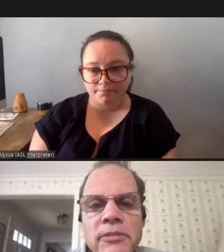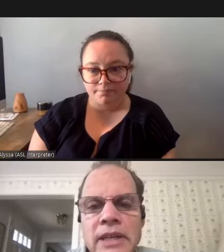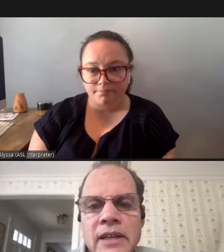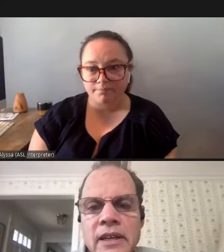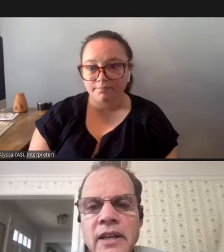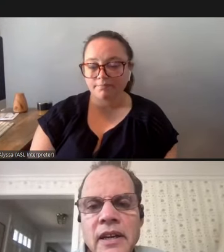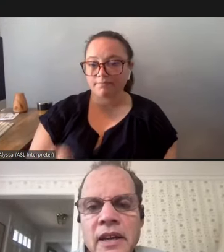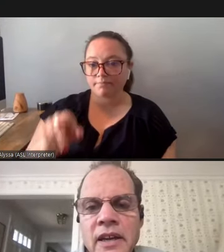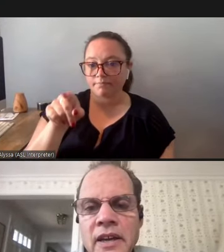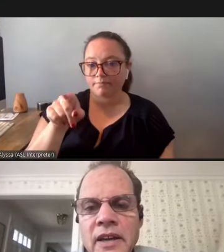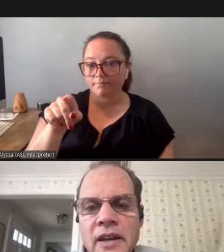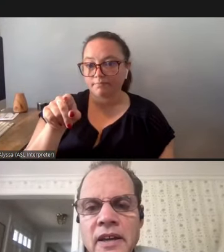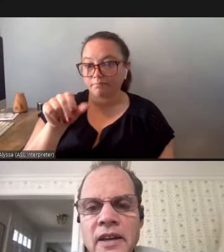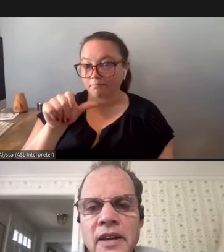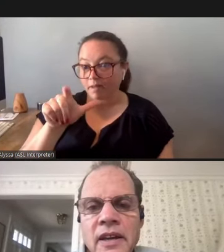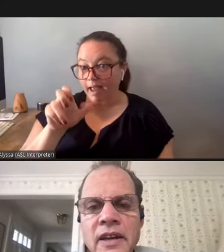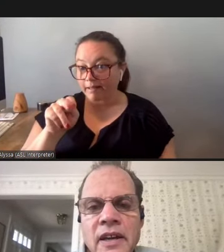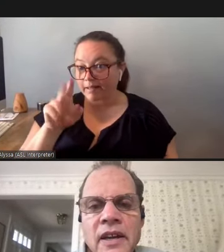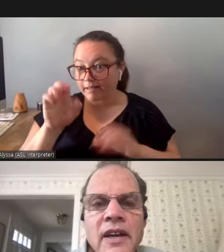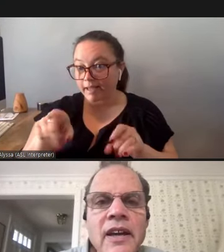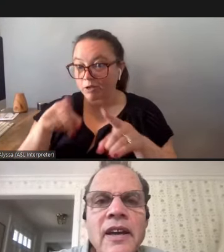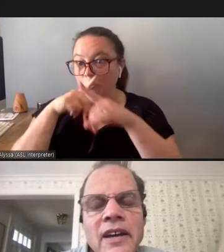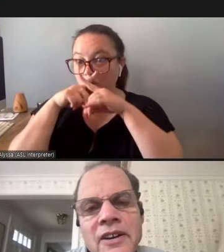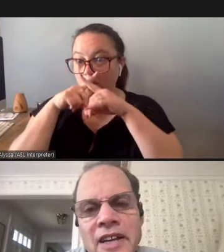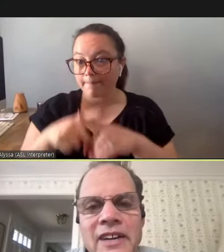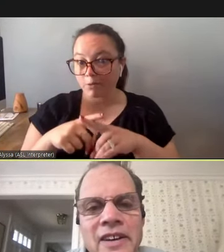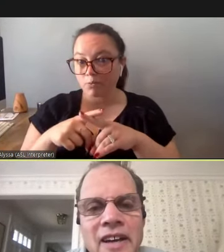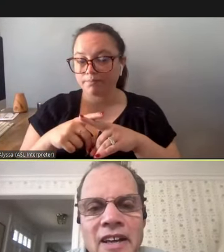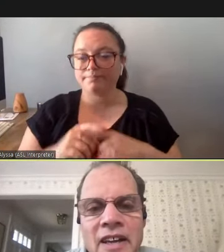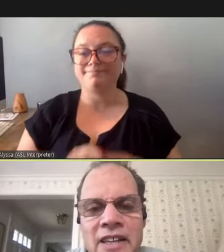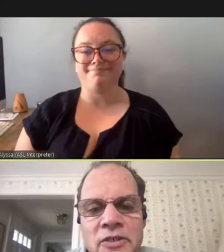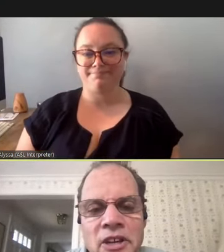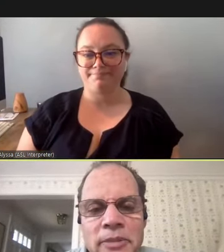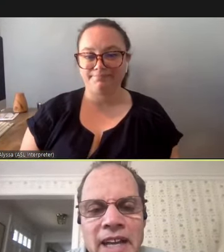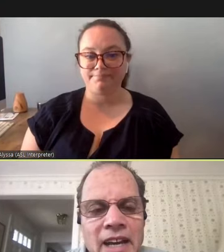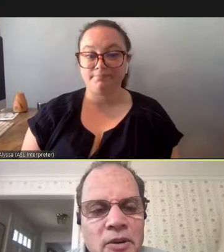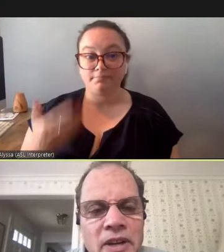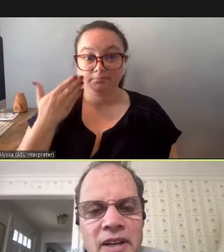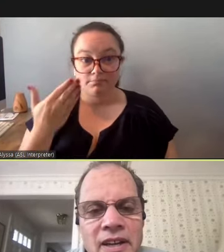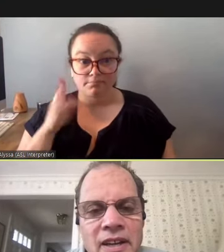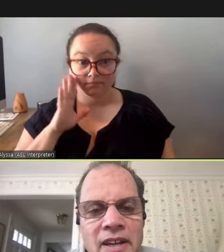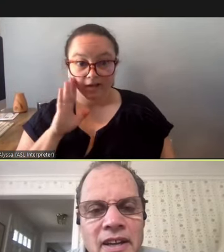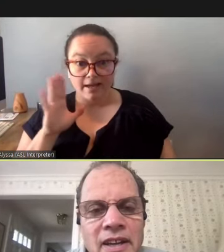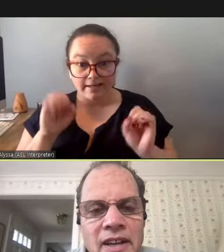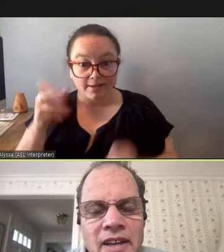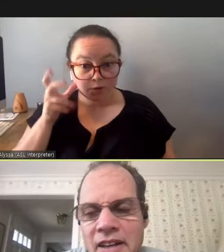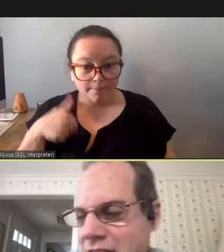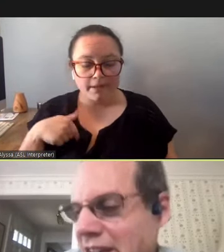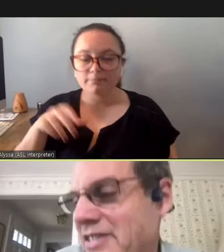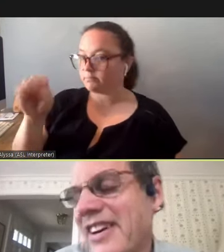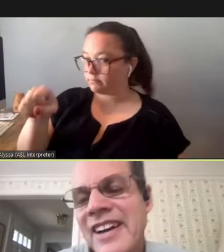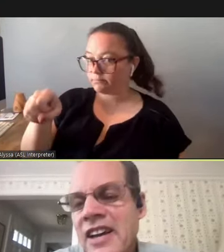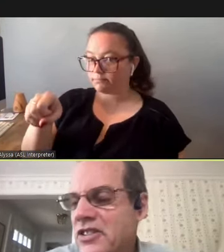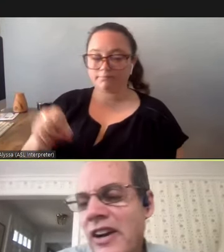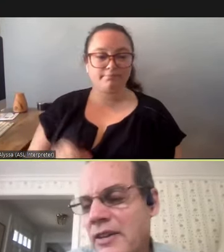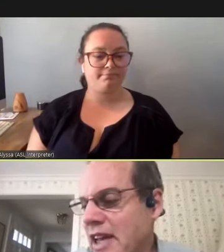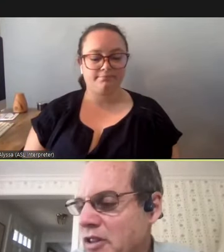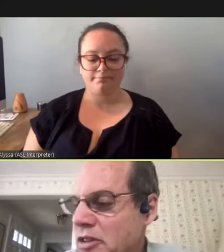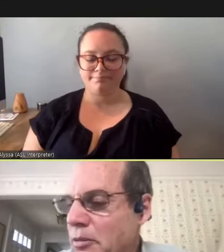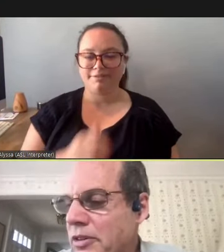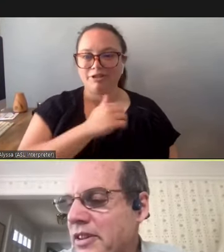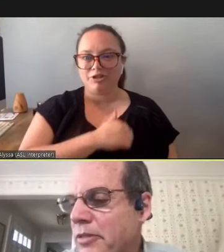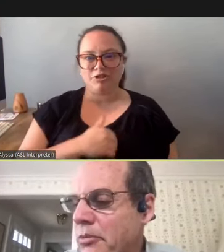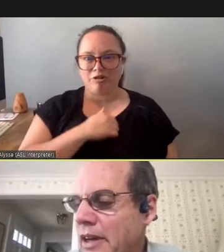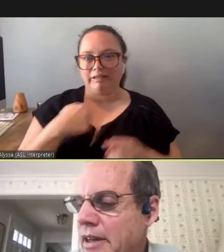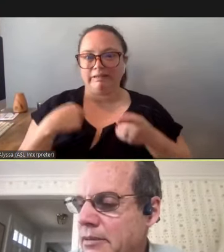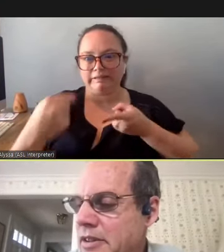Alan, if you're able to unmute yourself, you'll be able to begin your remarks. Okay, can you hear me now? Yes, we can. Okay, sorry, I was having